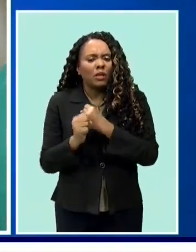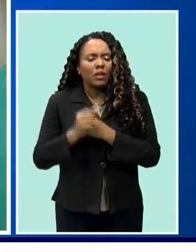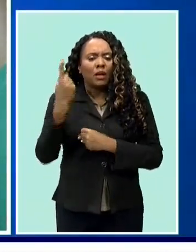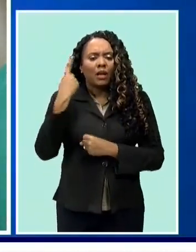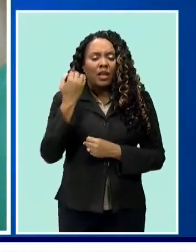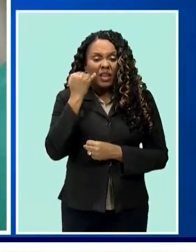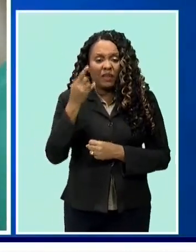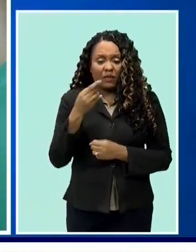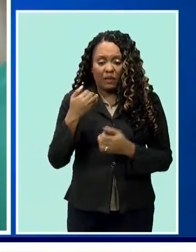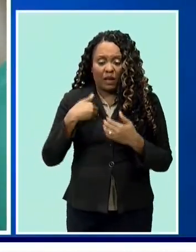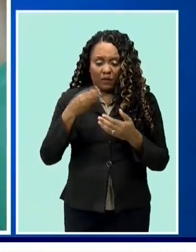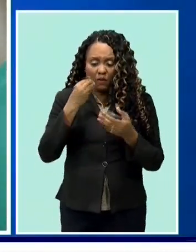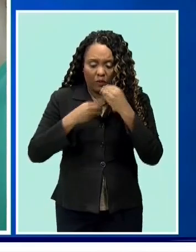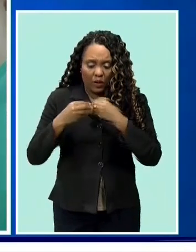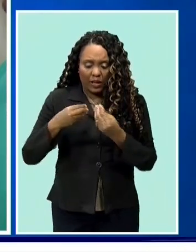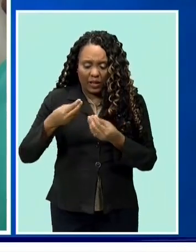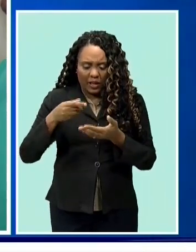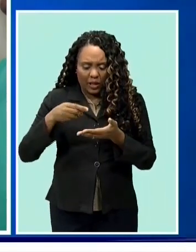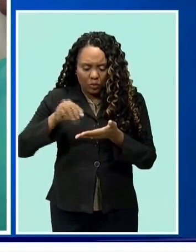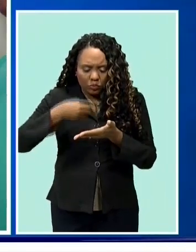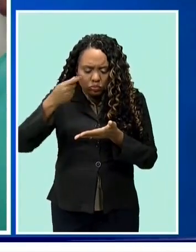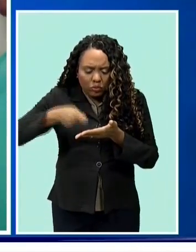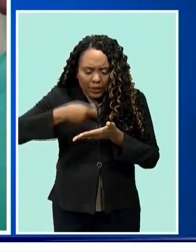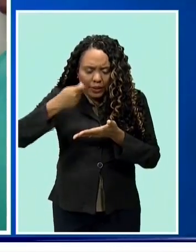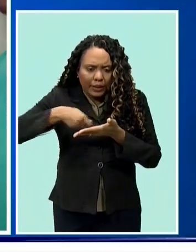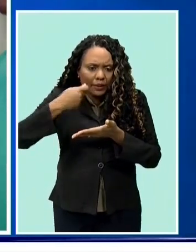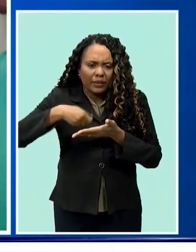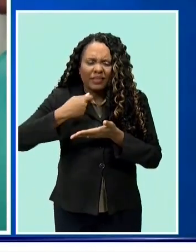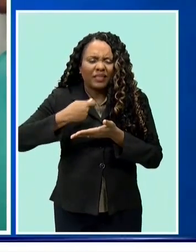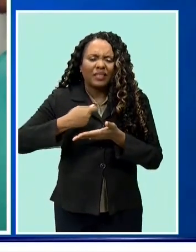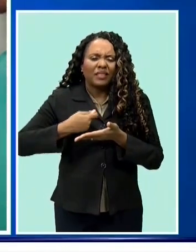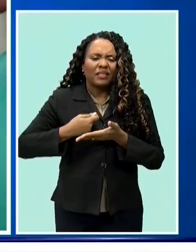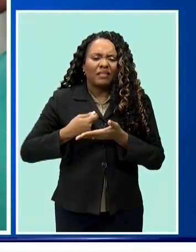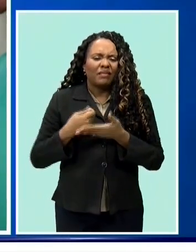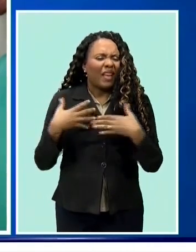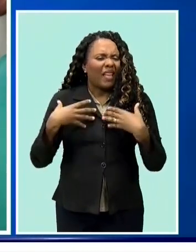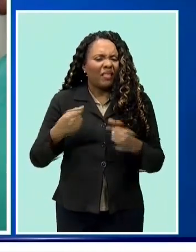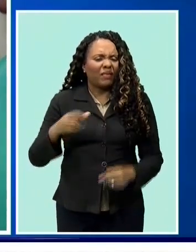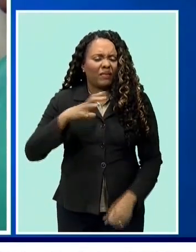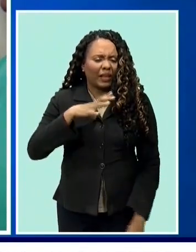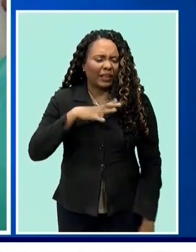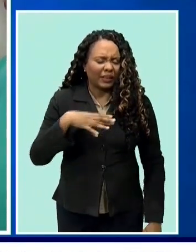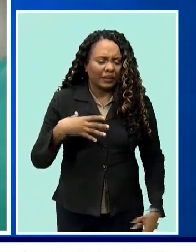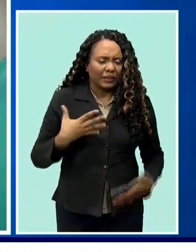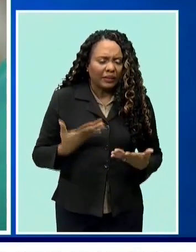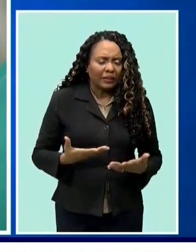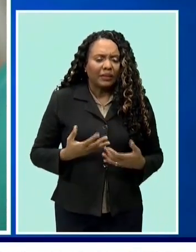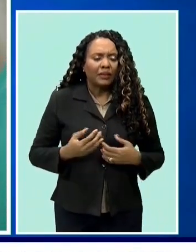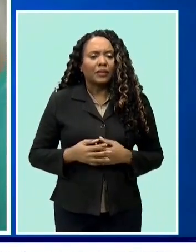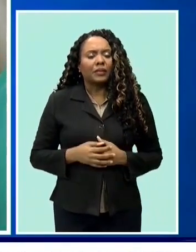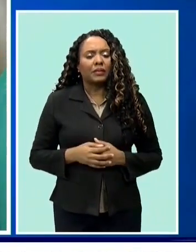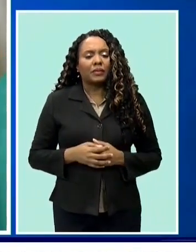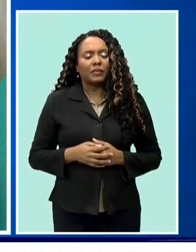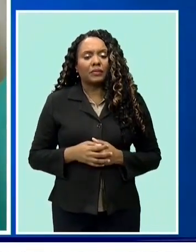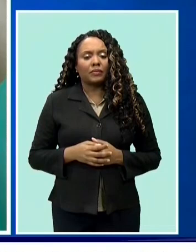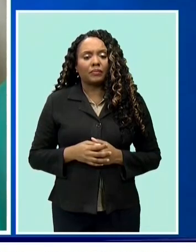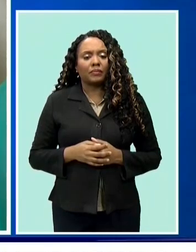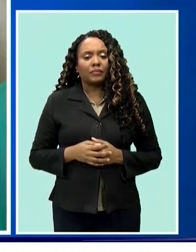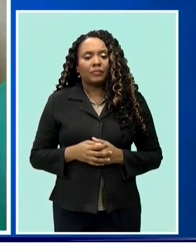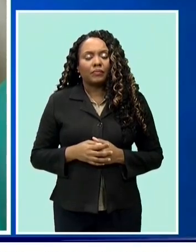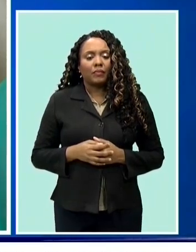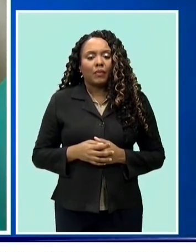from any of these containers, and it would cause you some health risks immediately. The reality is that the PFA